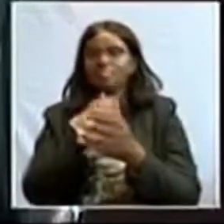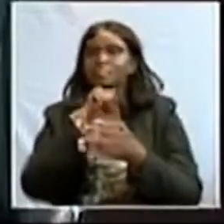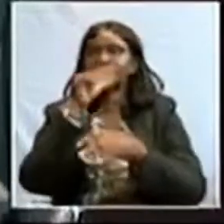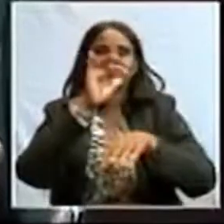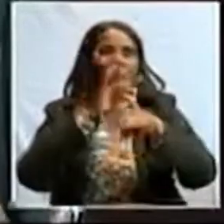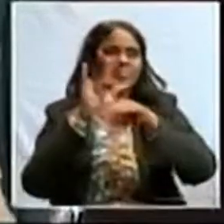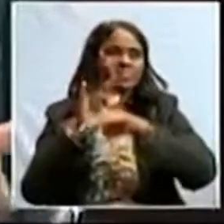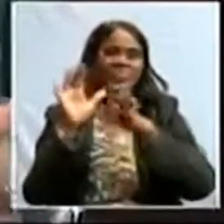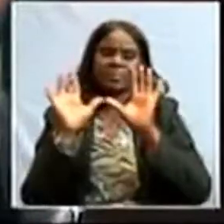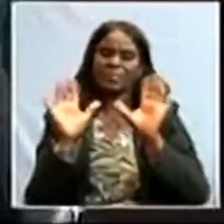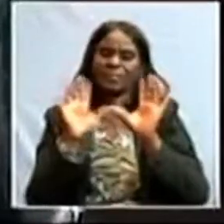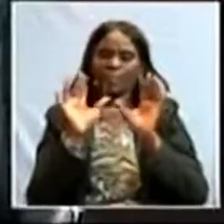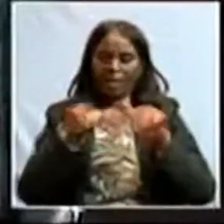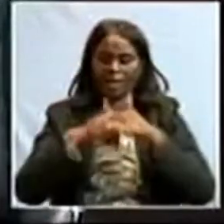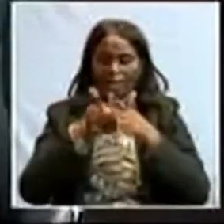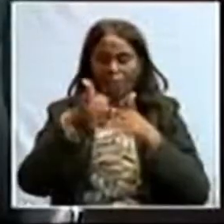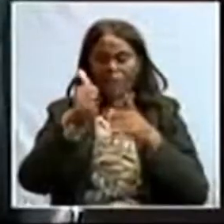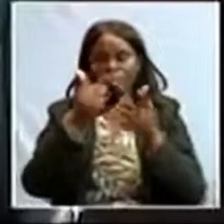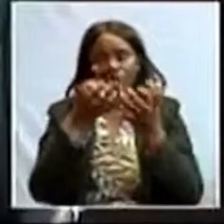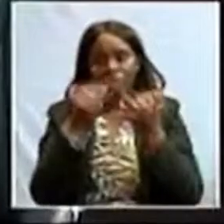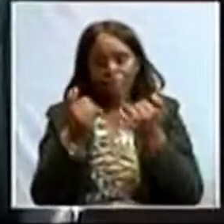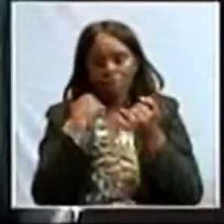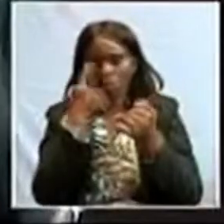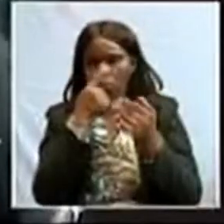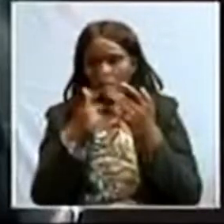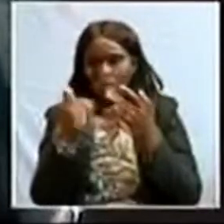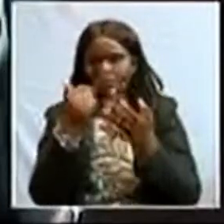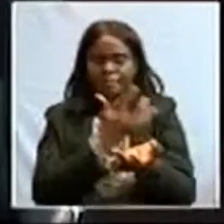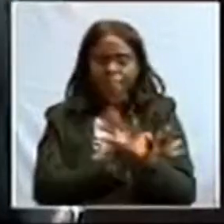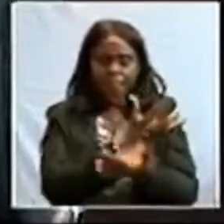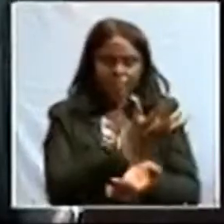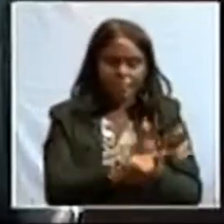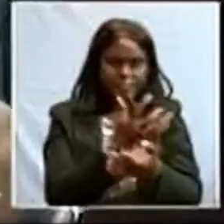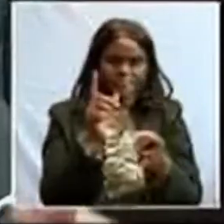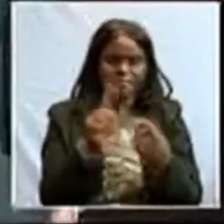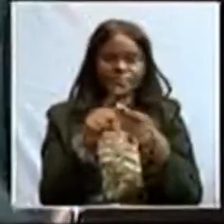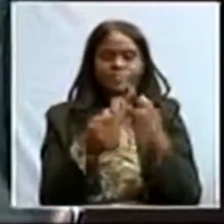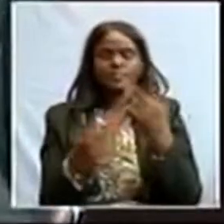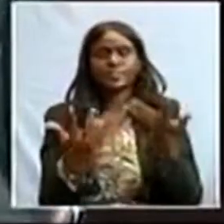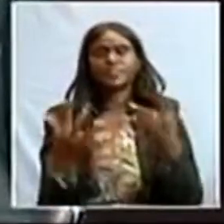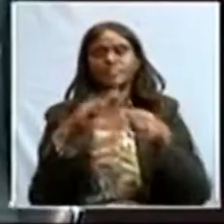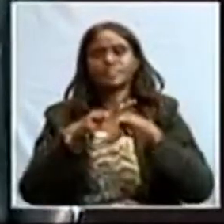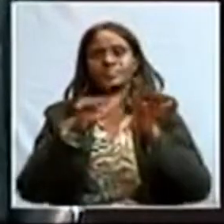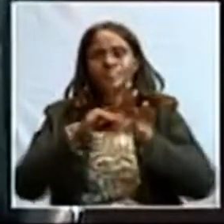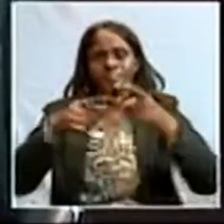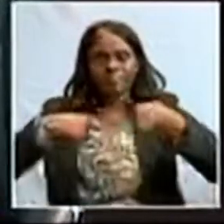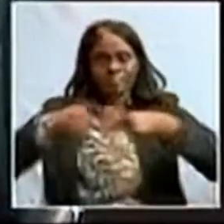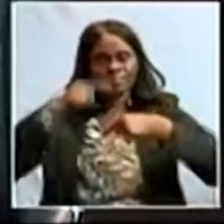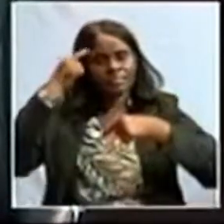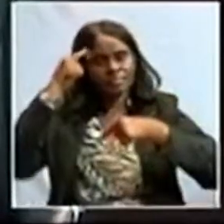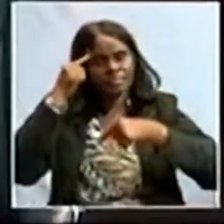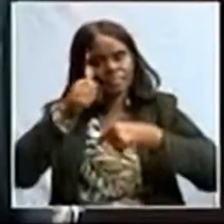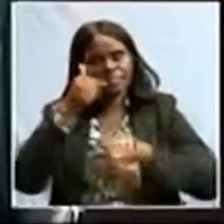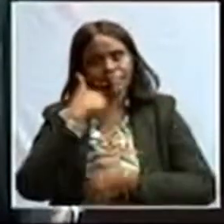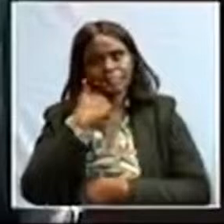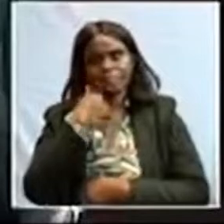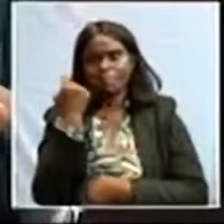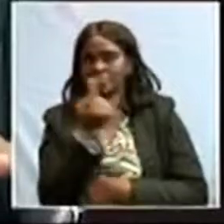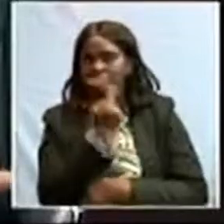on how you would want those who are devolved to integrate into local government. You've